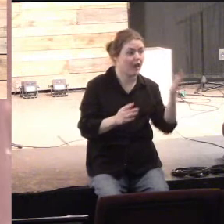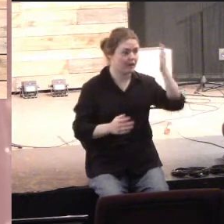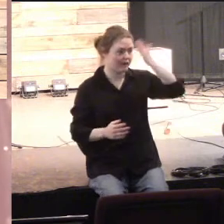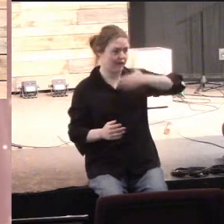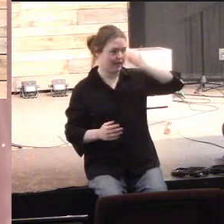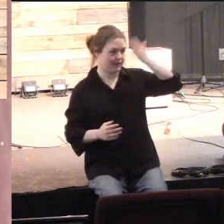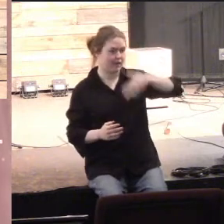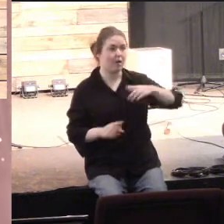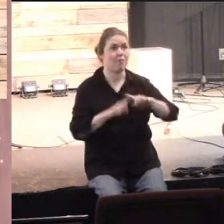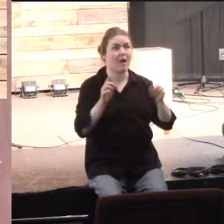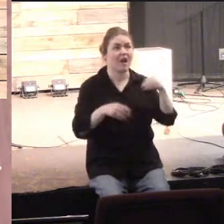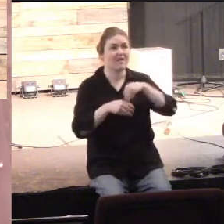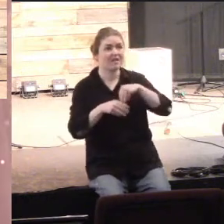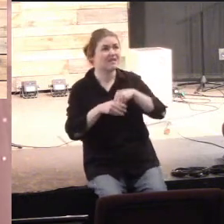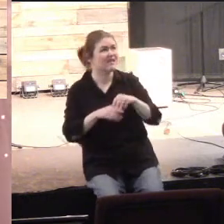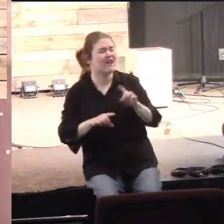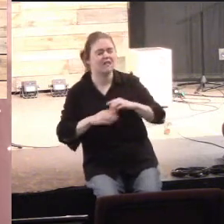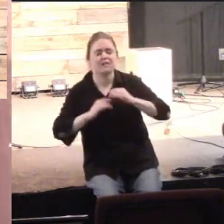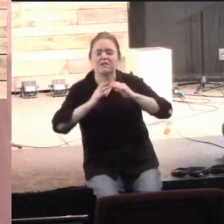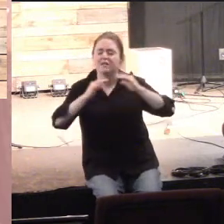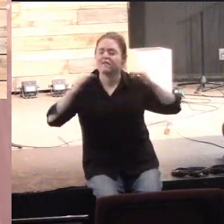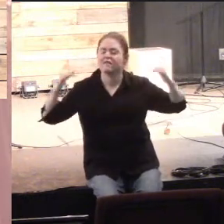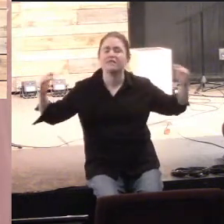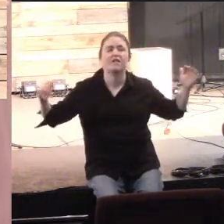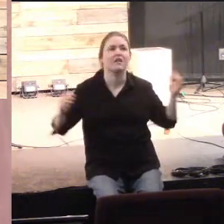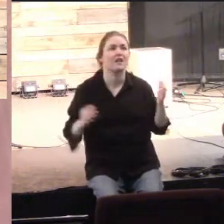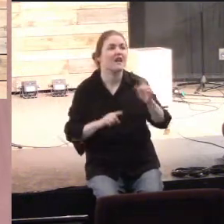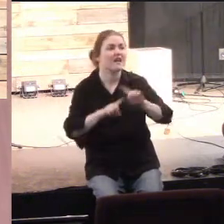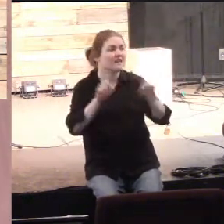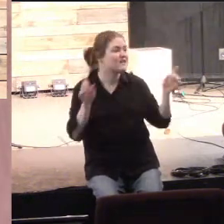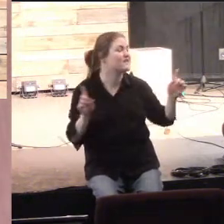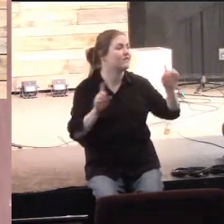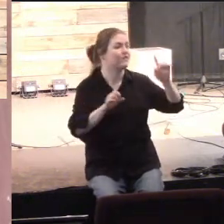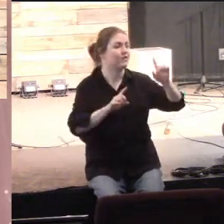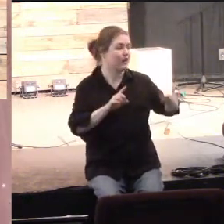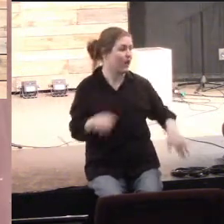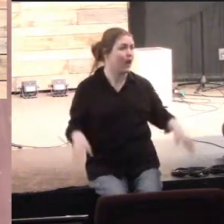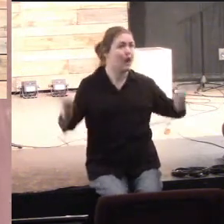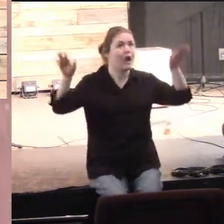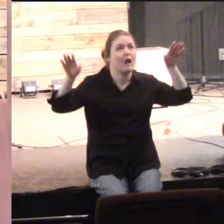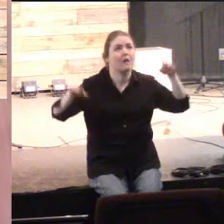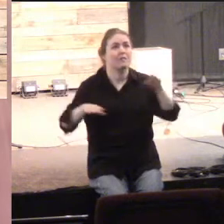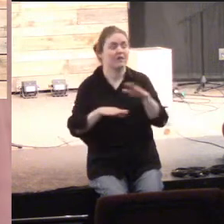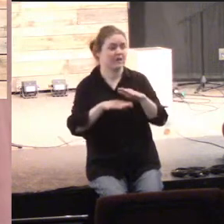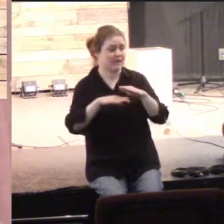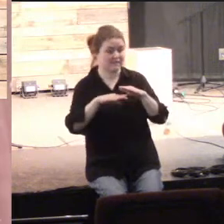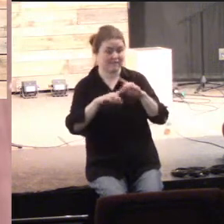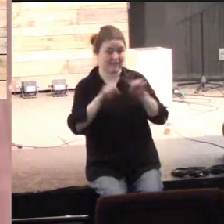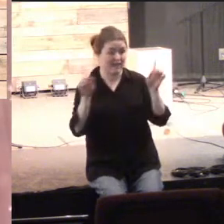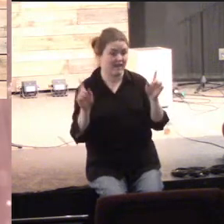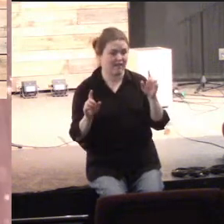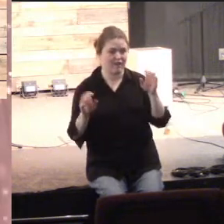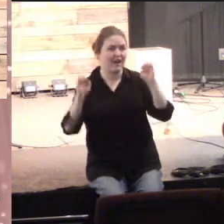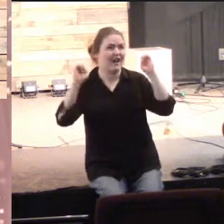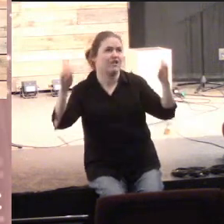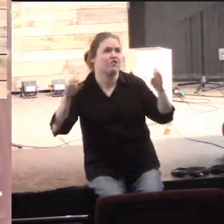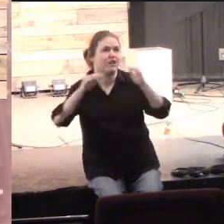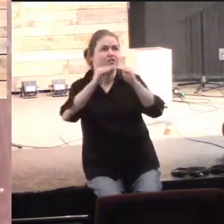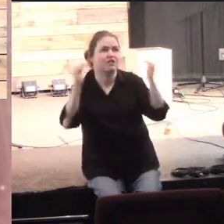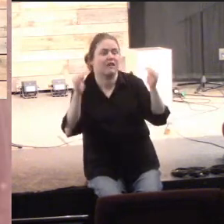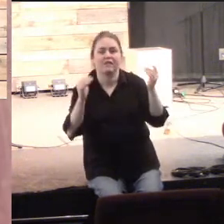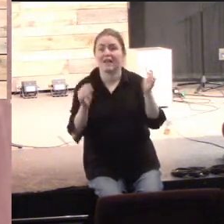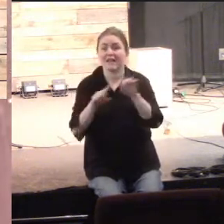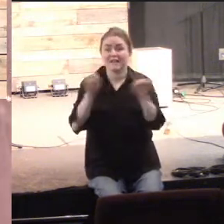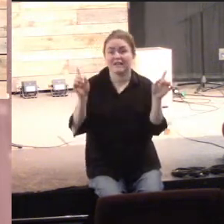diverse inwardly, God. We have different ways of thinking, different upbringing, Father, different levels of education, Father, different